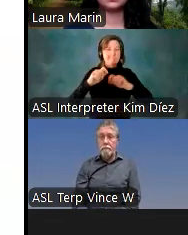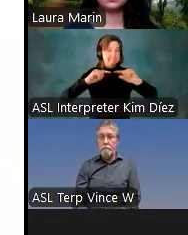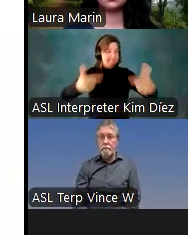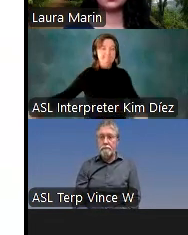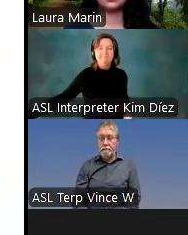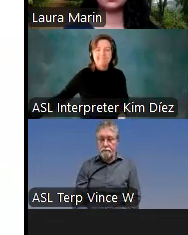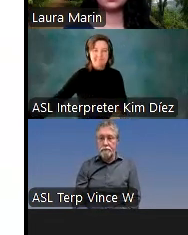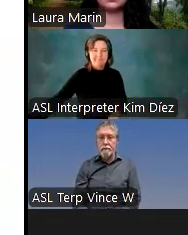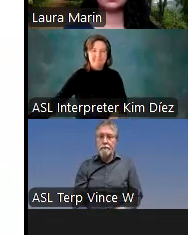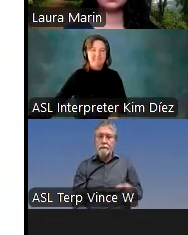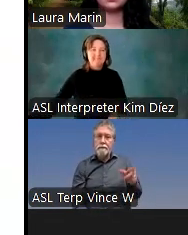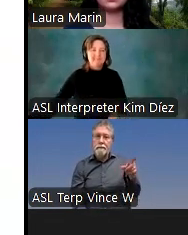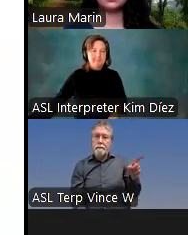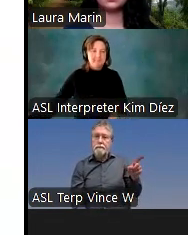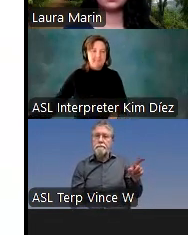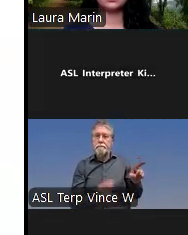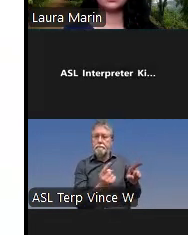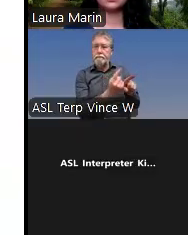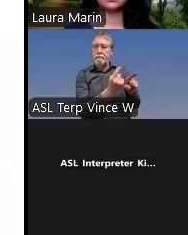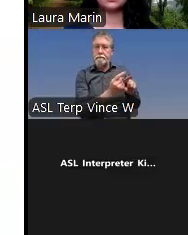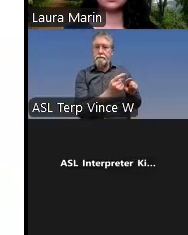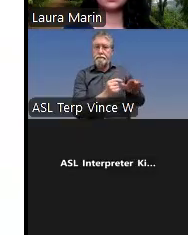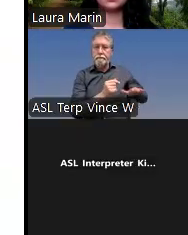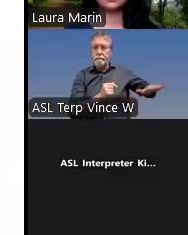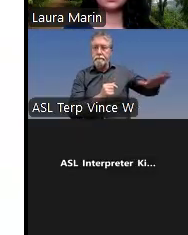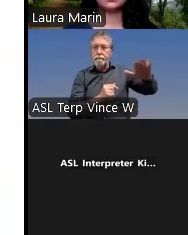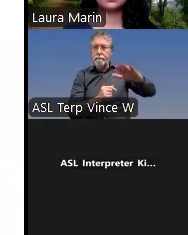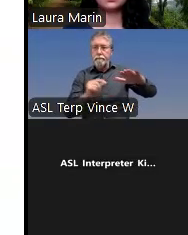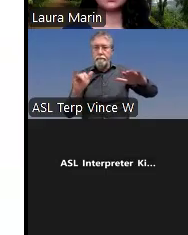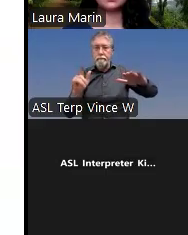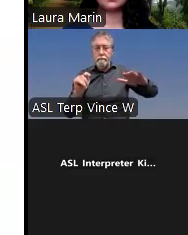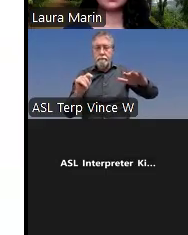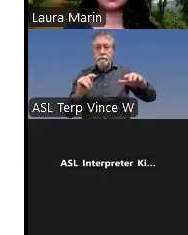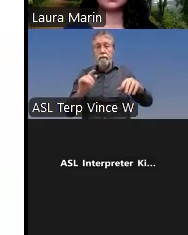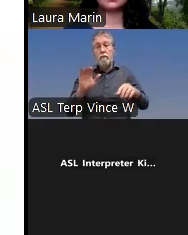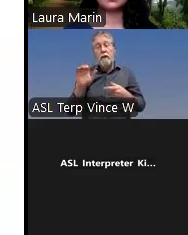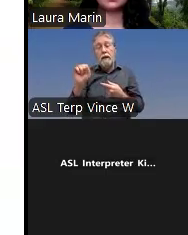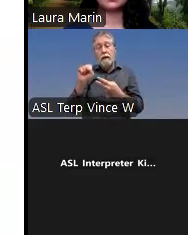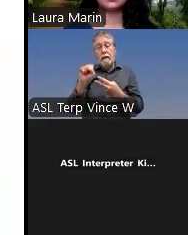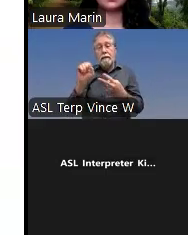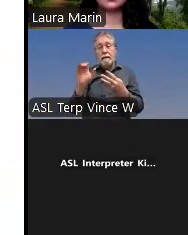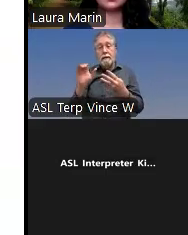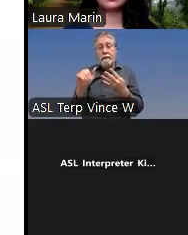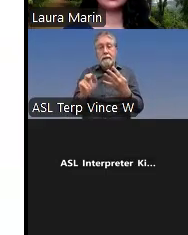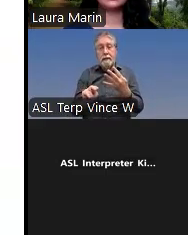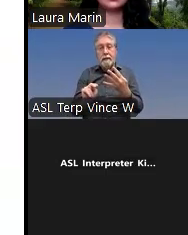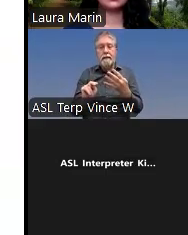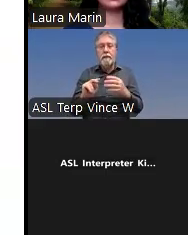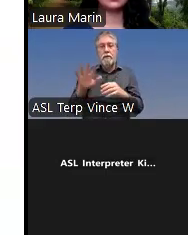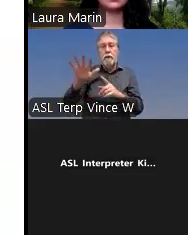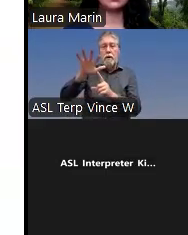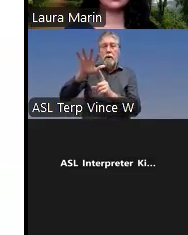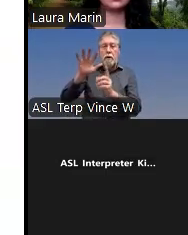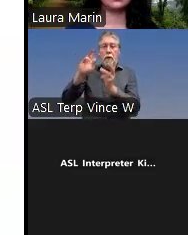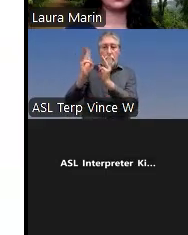So this is a typical layout. And again, the so what with SCAN is that it combined your typical weather data